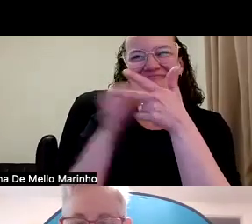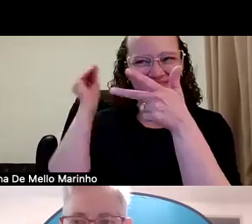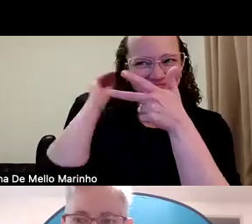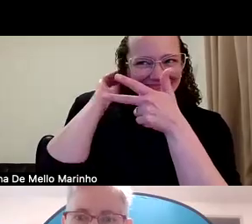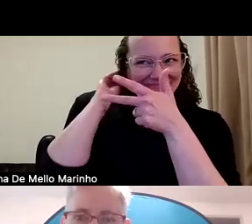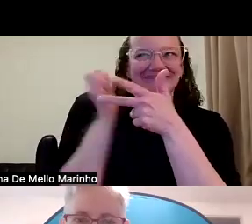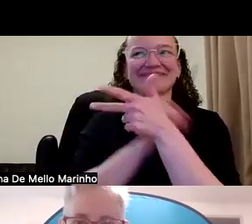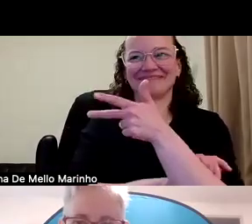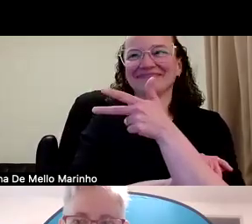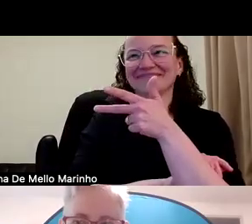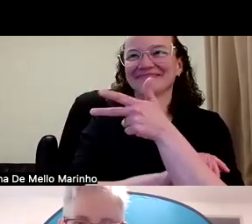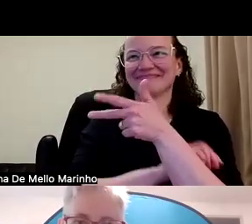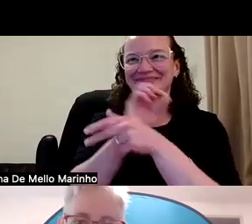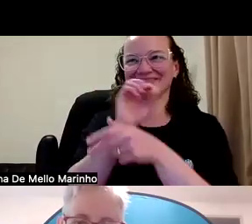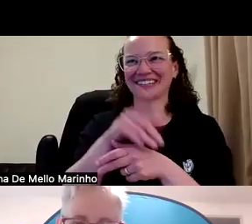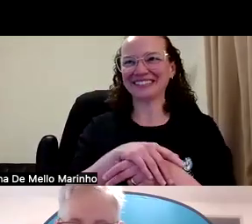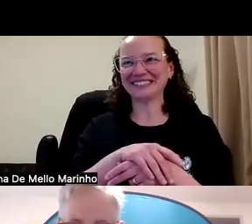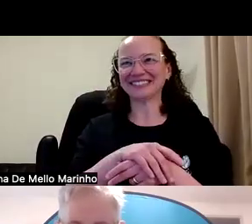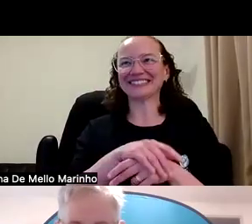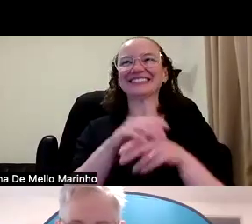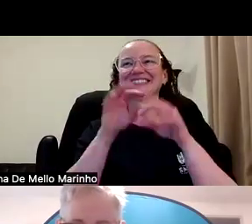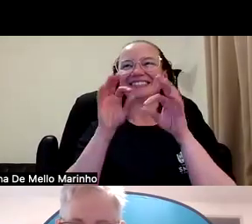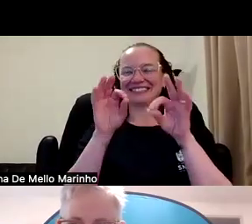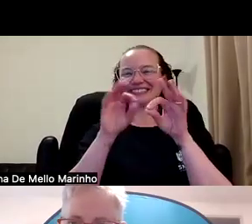That's good information to keep in mind.